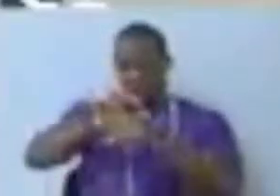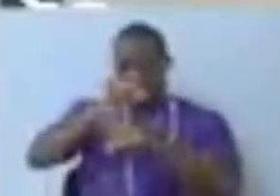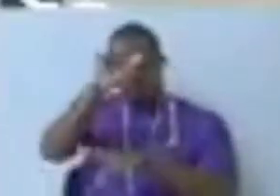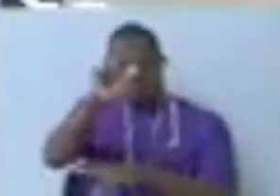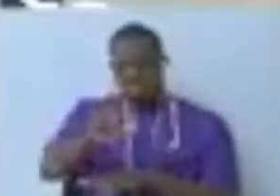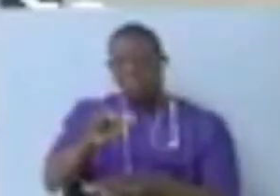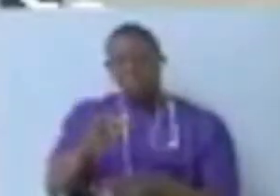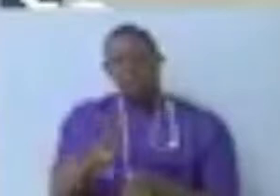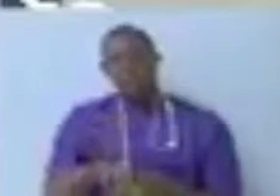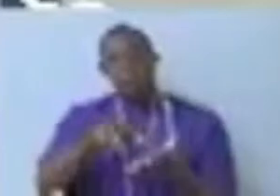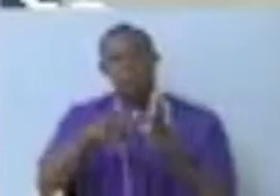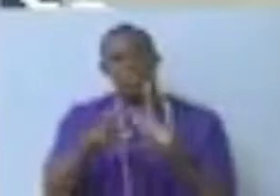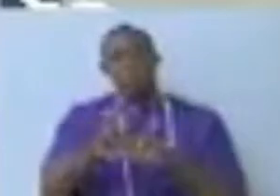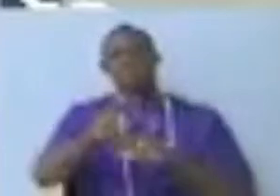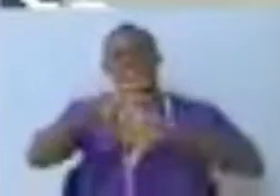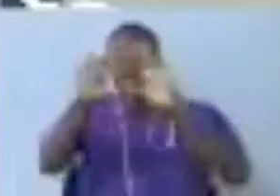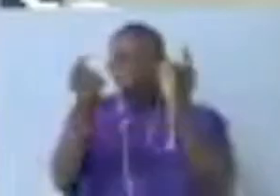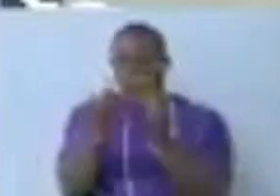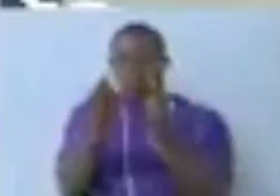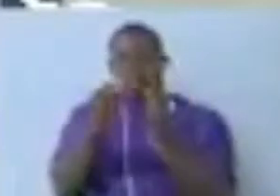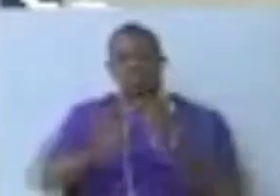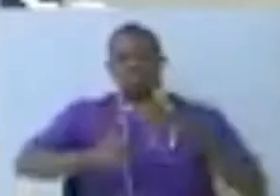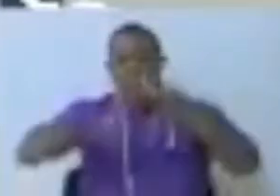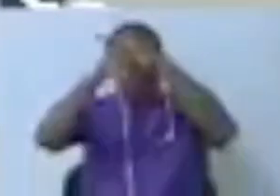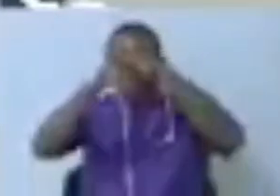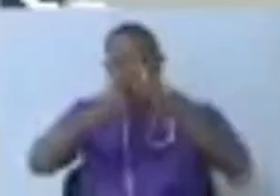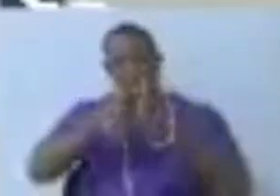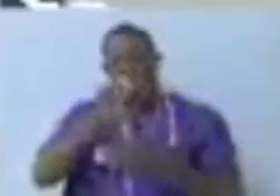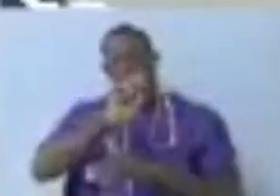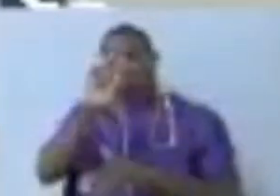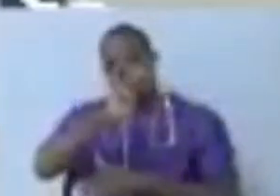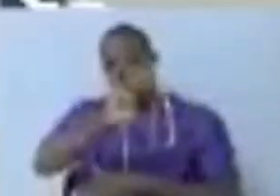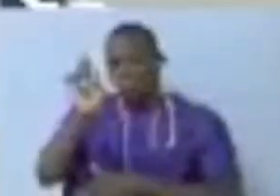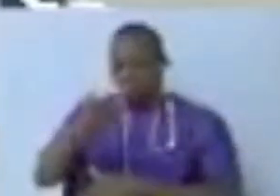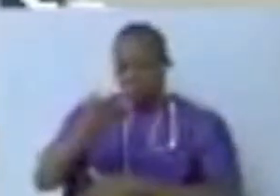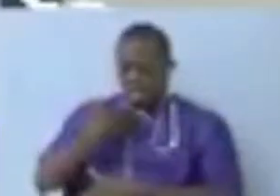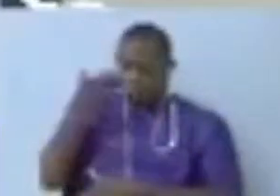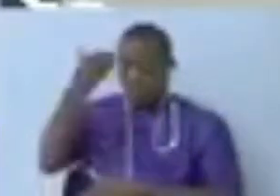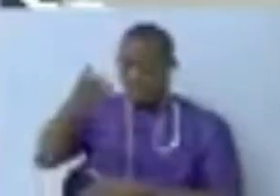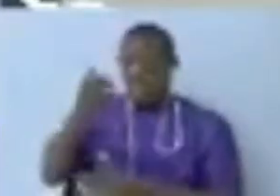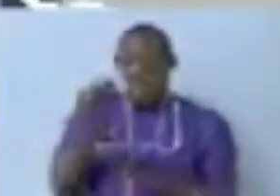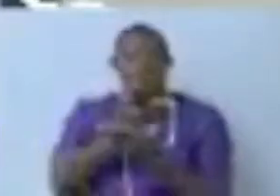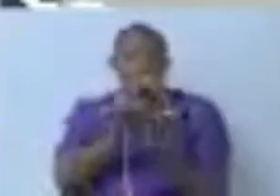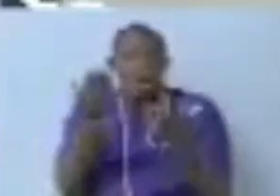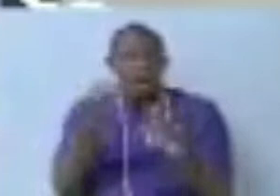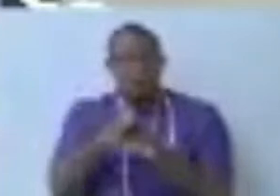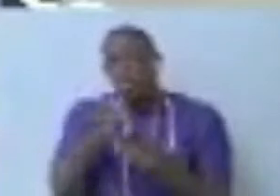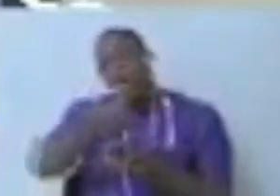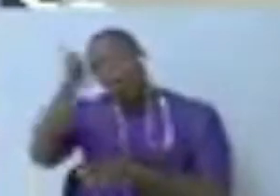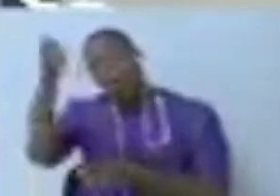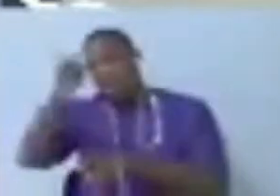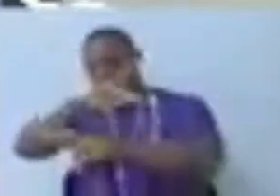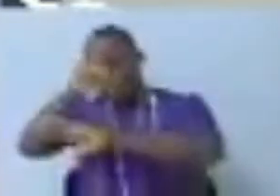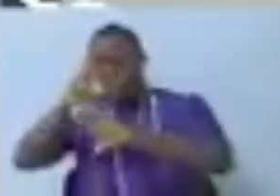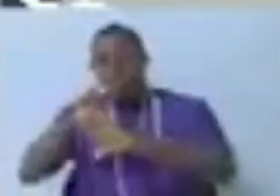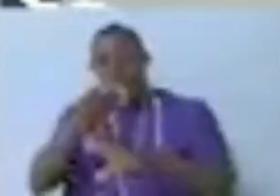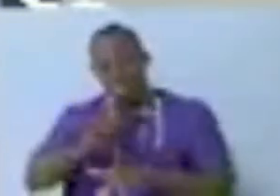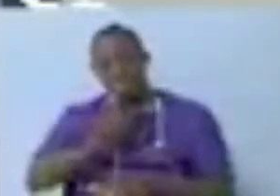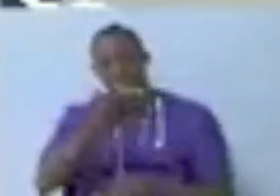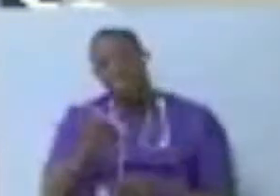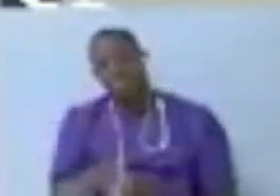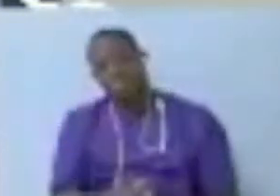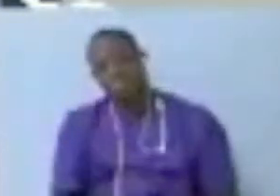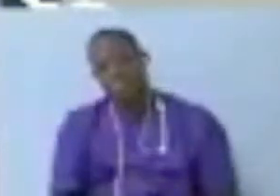Alibi is the defense that I could not have been there because I was elsewhere. That's what I'm saying.